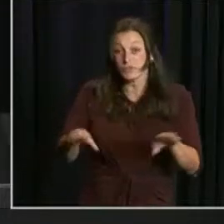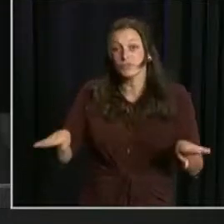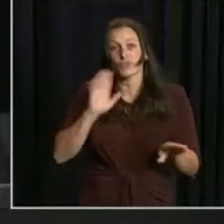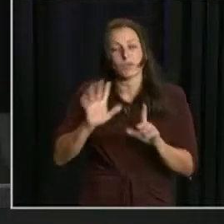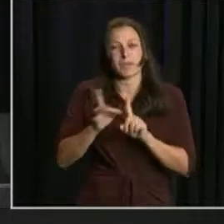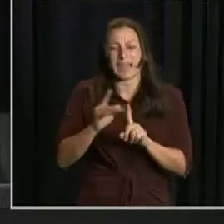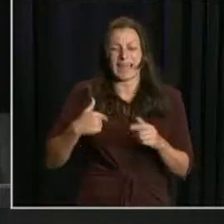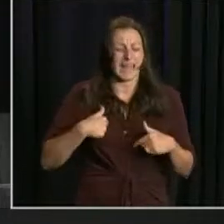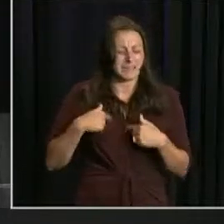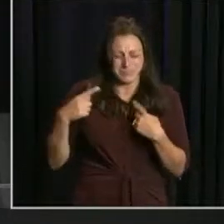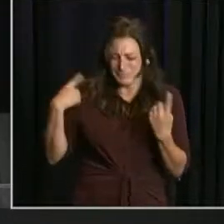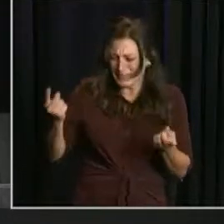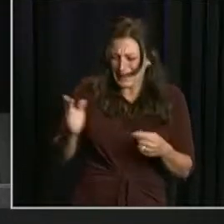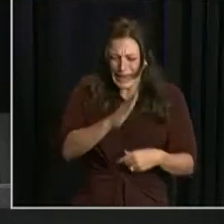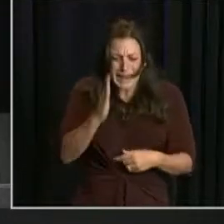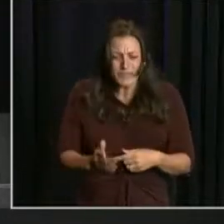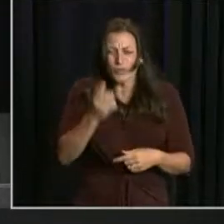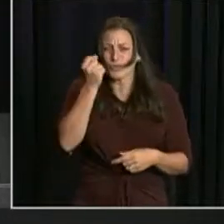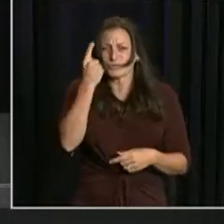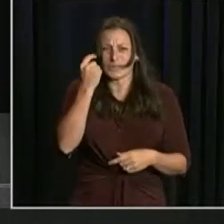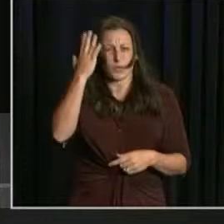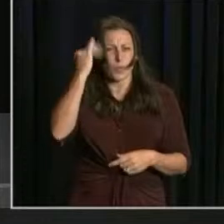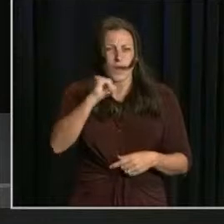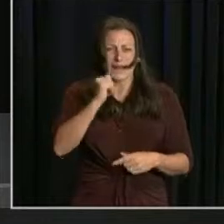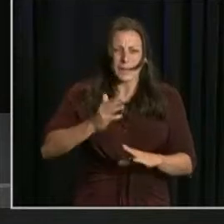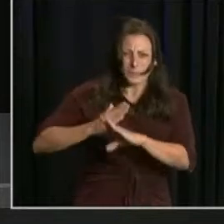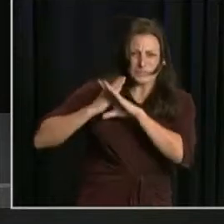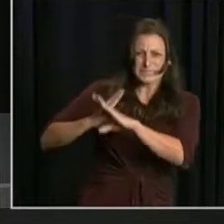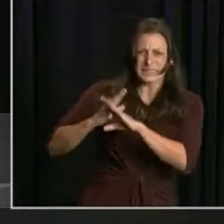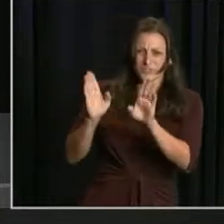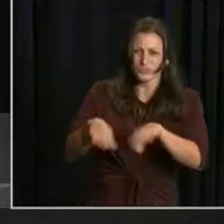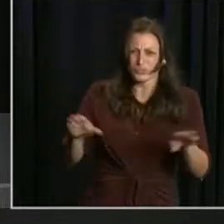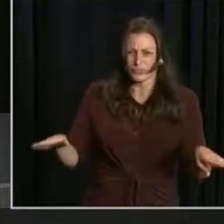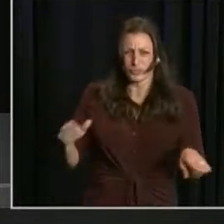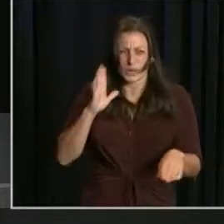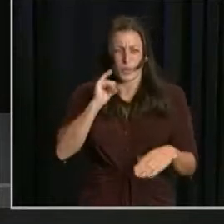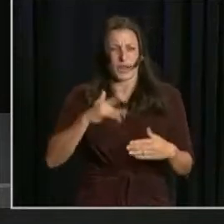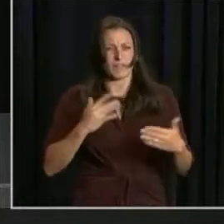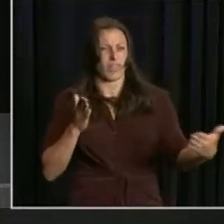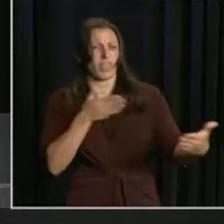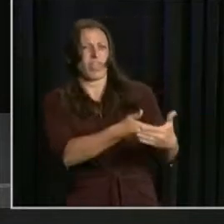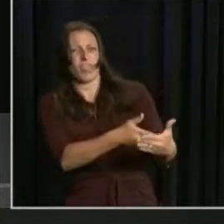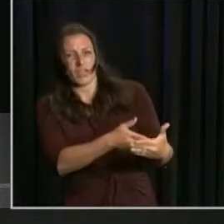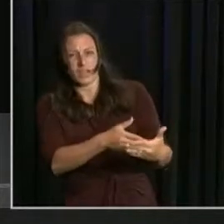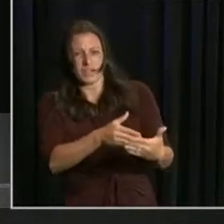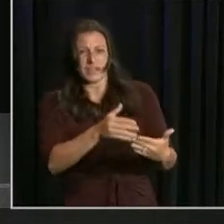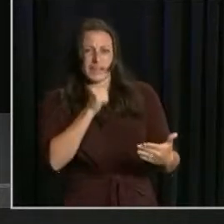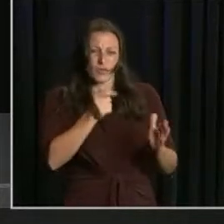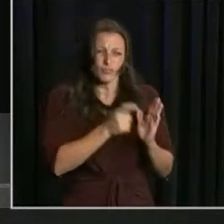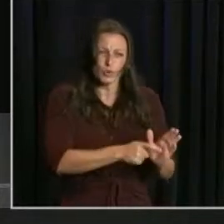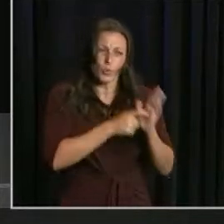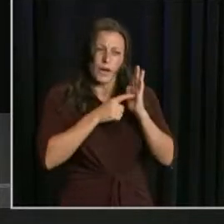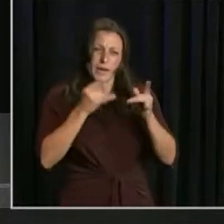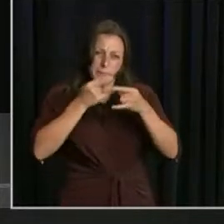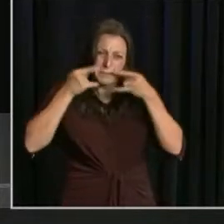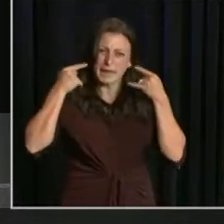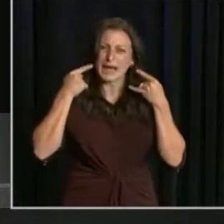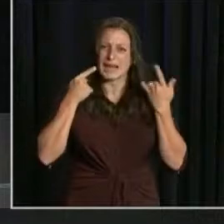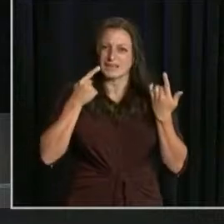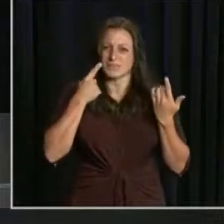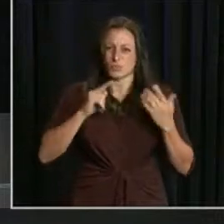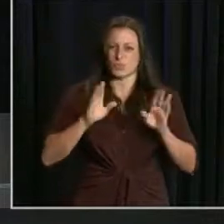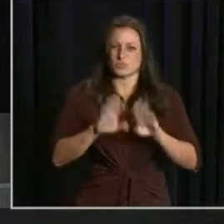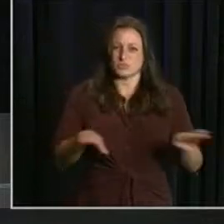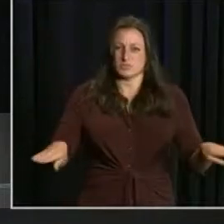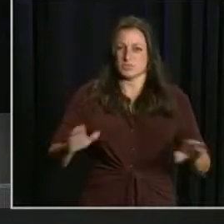been able to understand why people would oppose to protecting our school children by requiring them to wear a